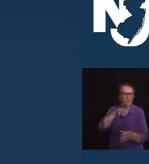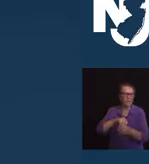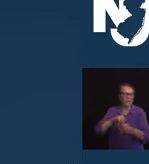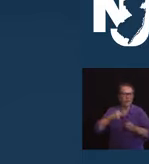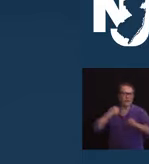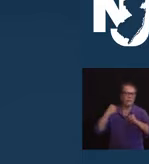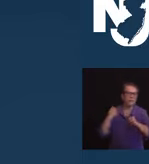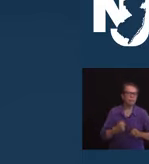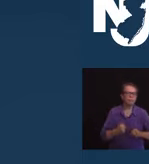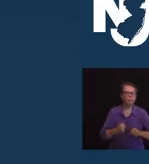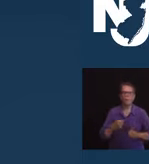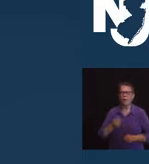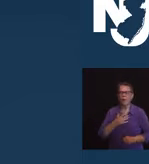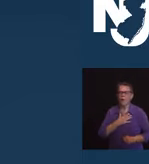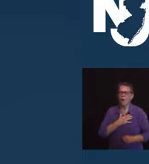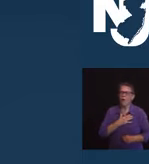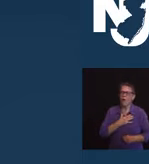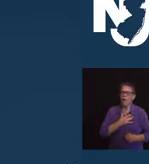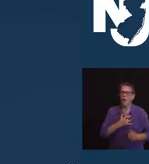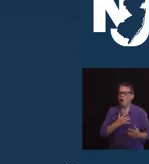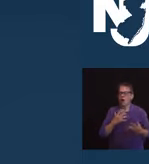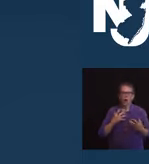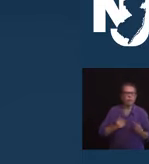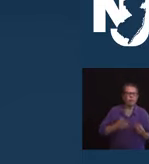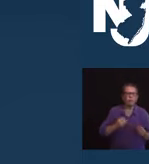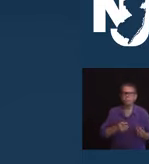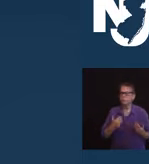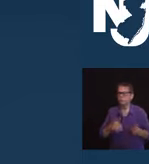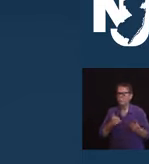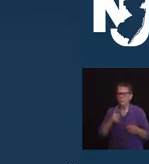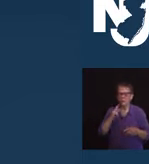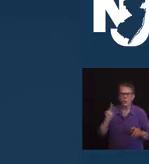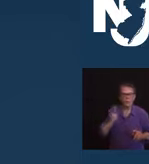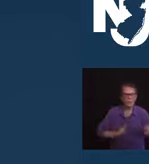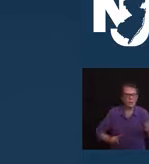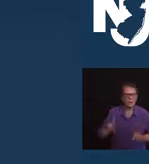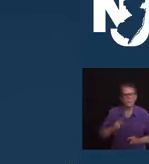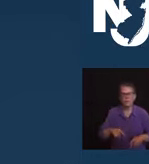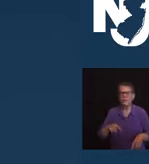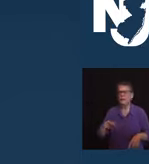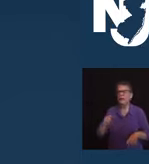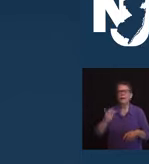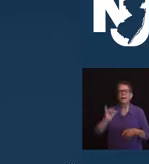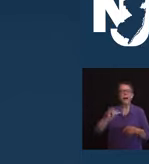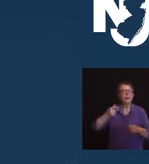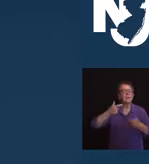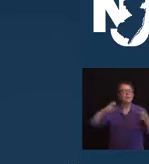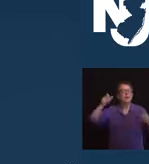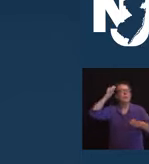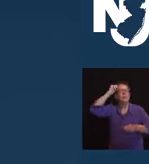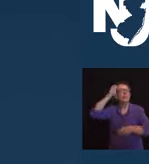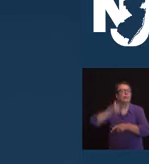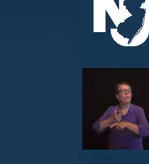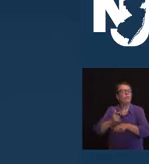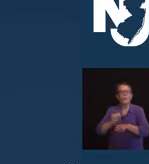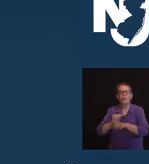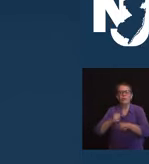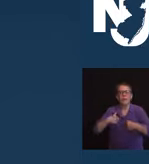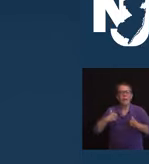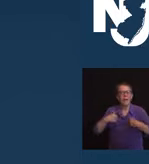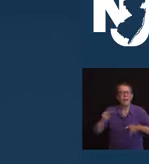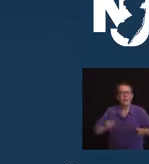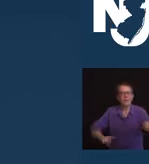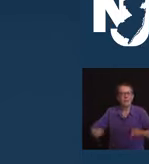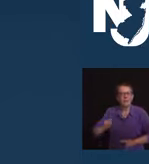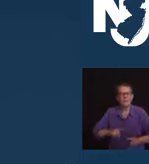founders of Big Brothers of Passaic County. He is now reunited with his beloved Lee, who passed away shortly before he